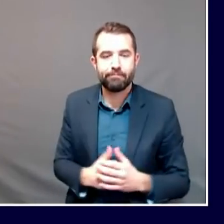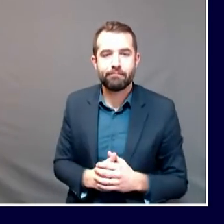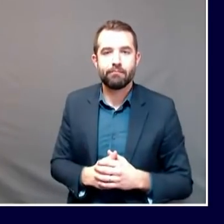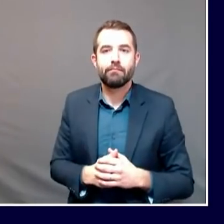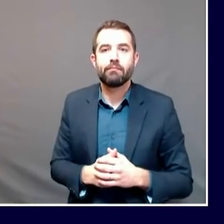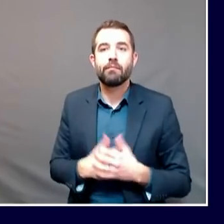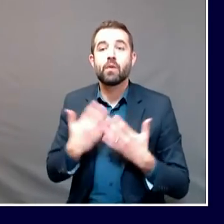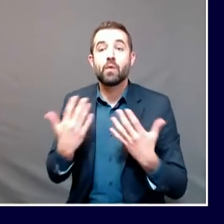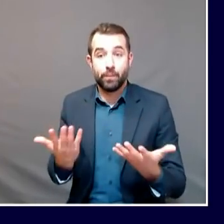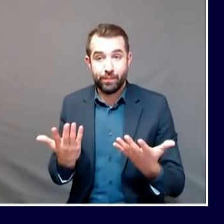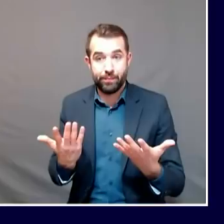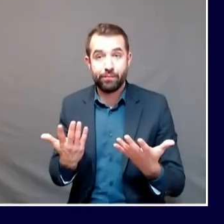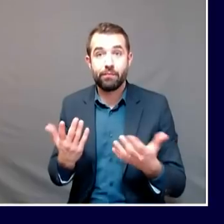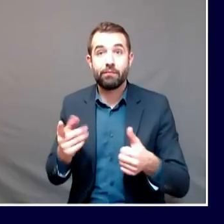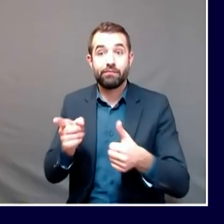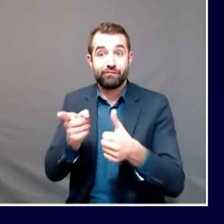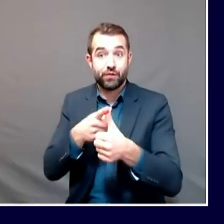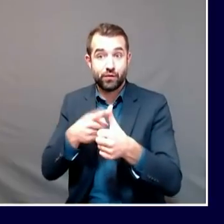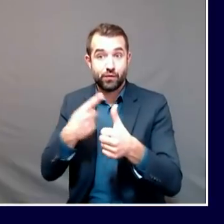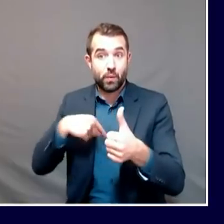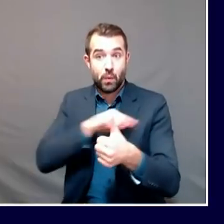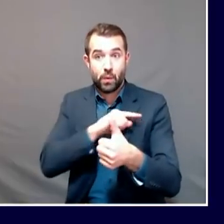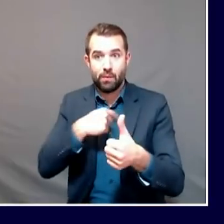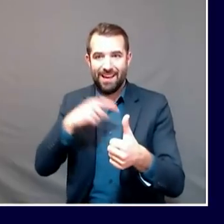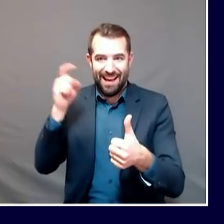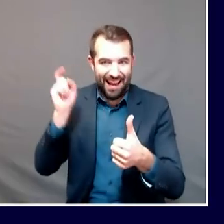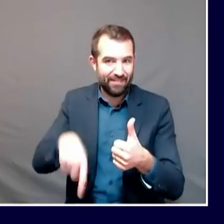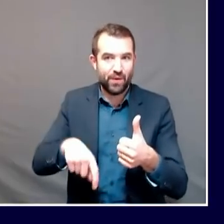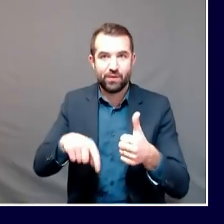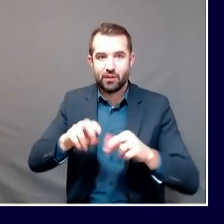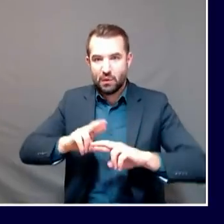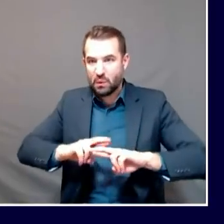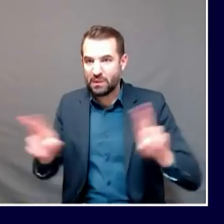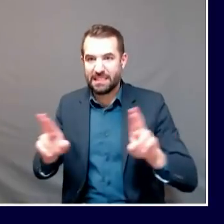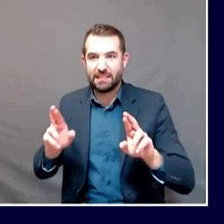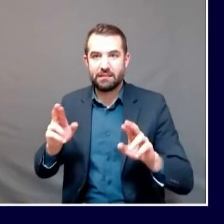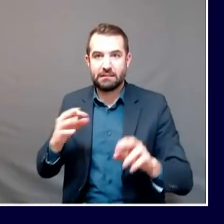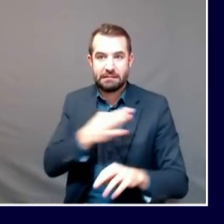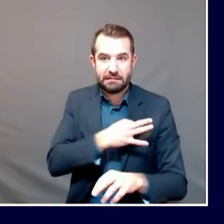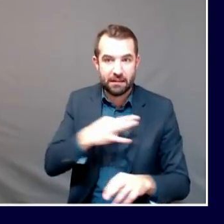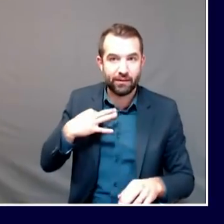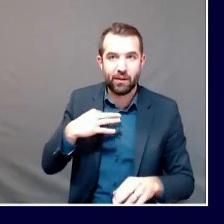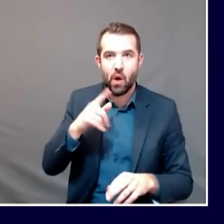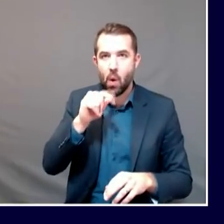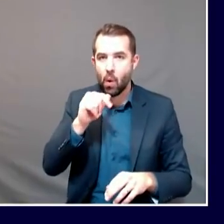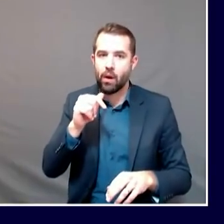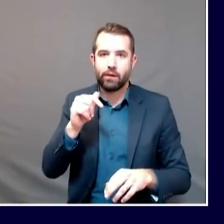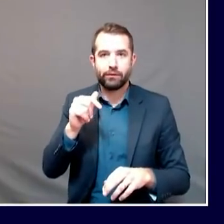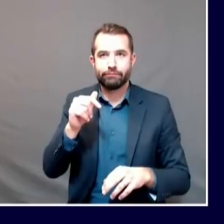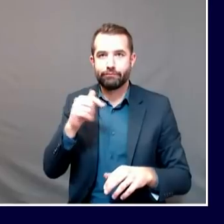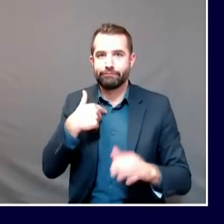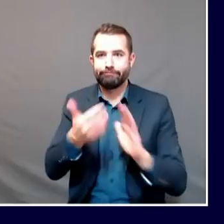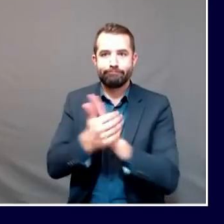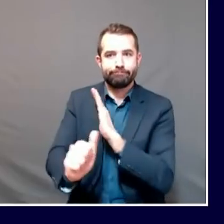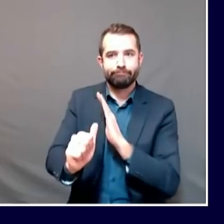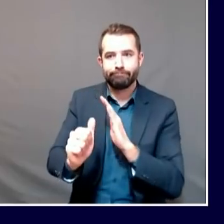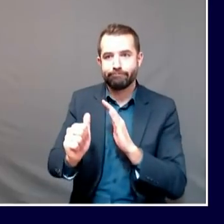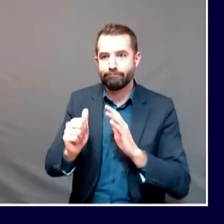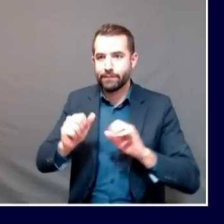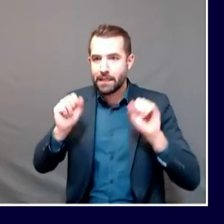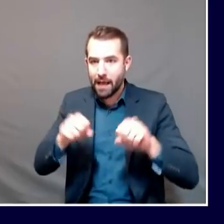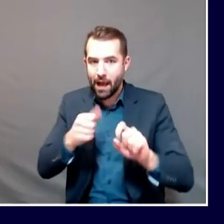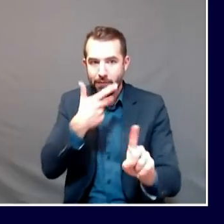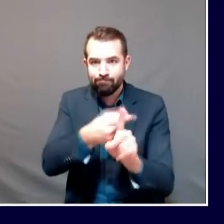to have a sufficient workforce of vaccinators who can actually conduct that outreach and offer the vaccine in